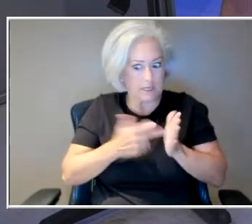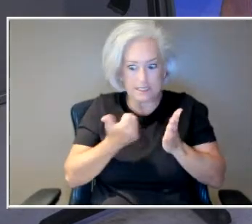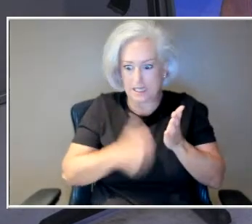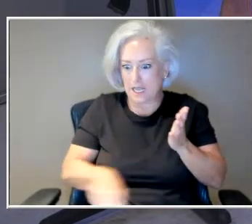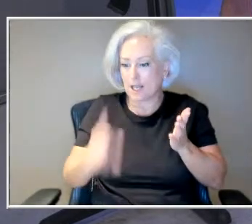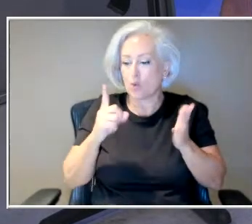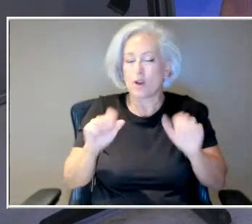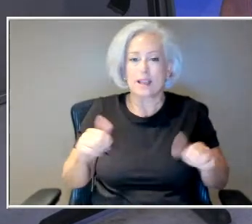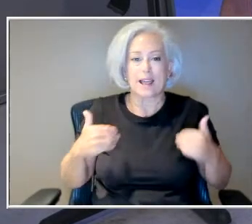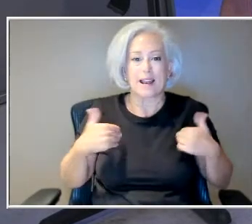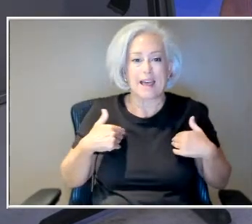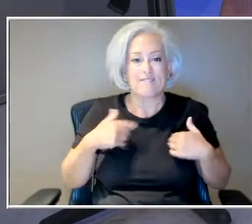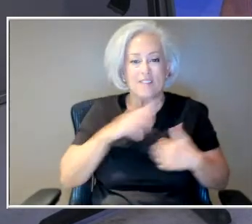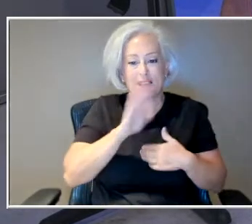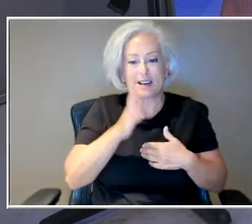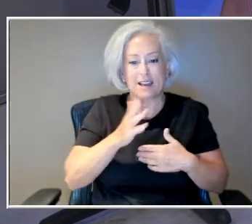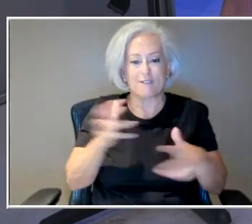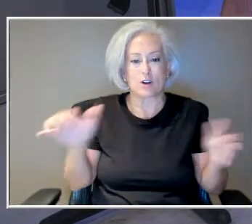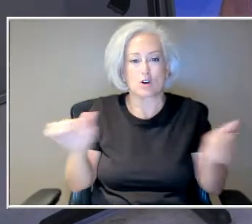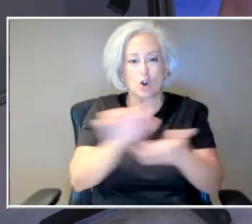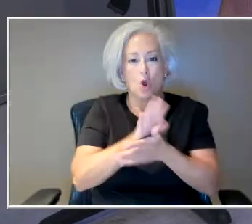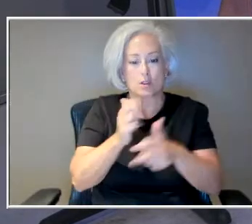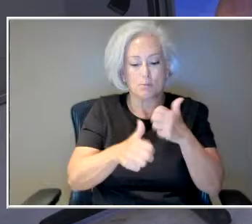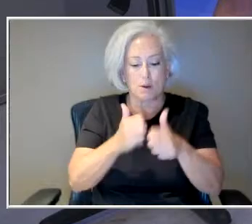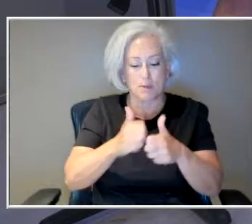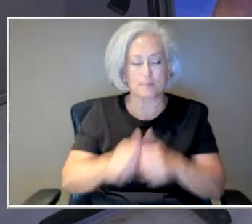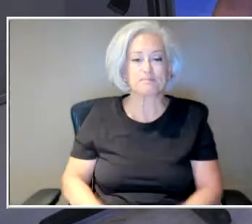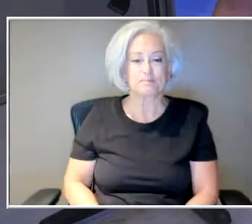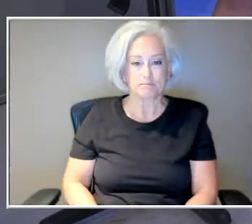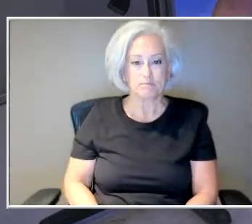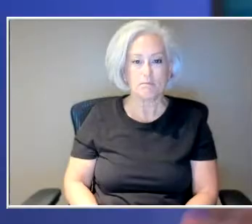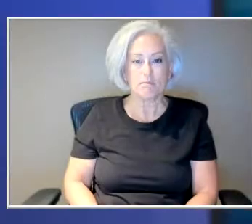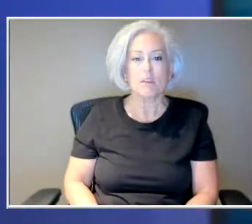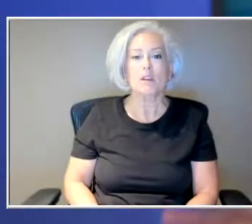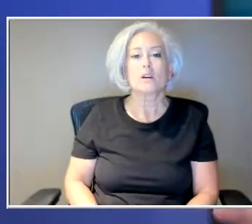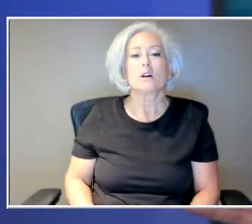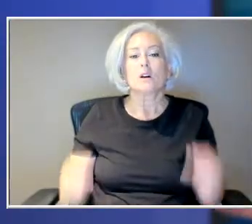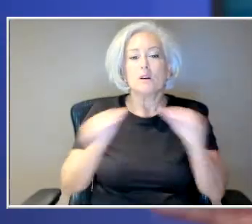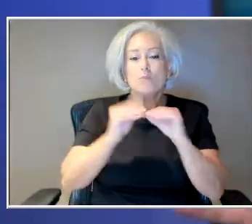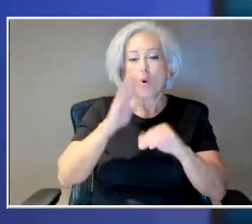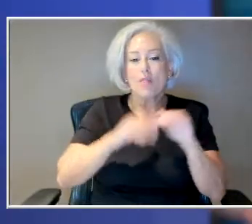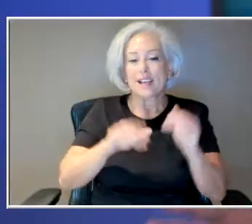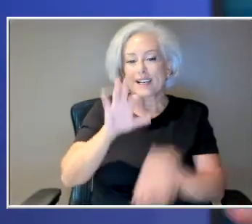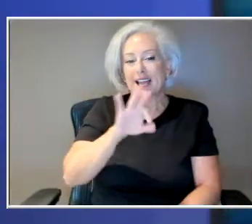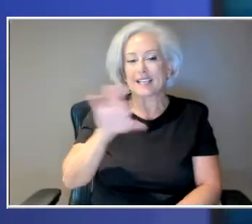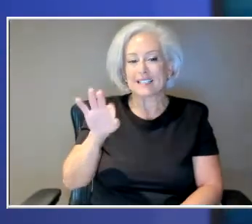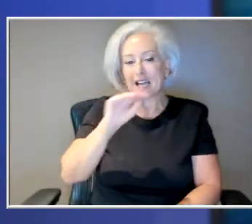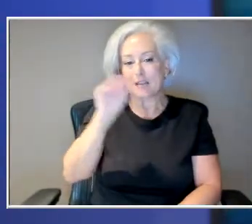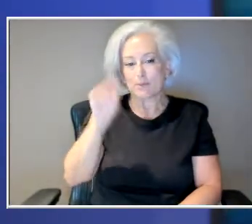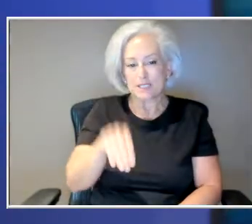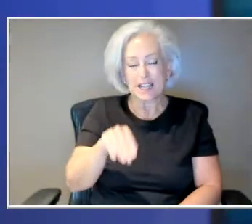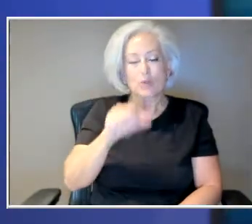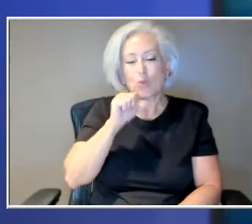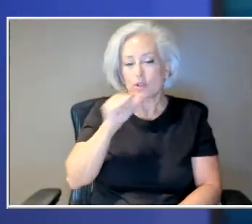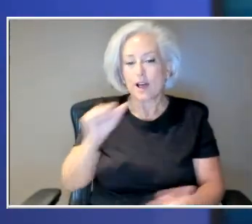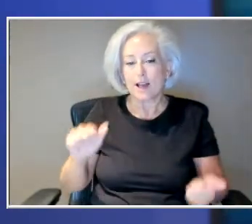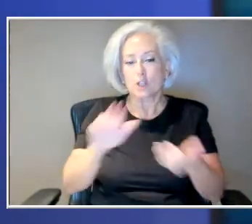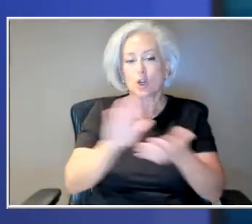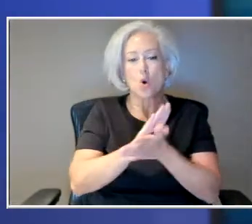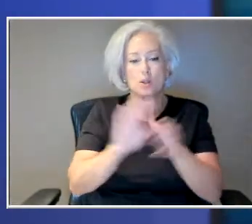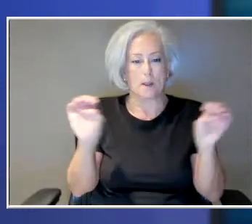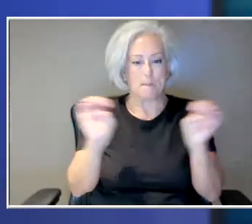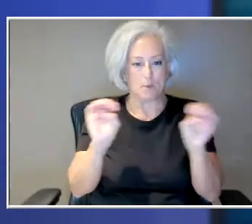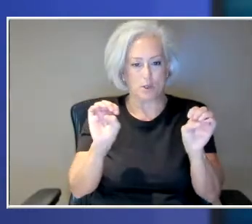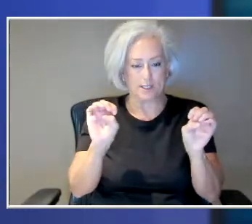life? Importantly, more than 99% of aneurysms will never cause an emergency in somebody's life. So there is